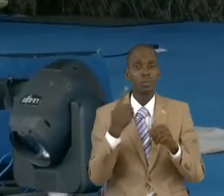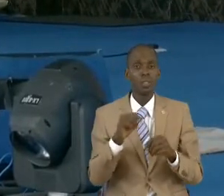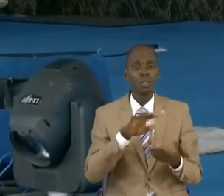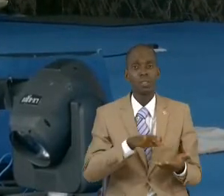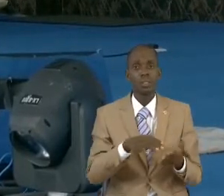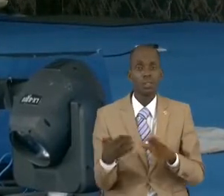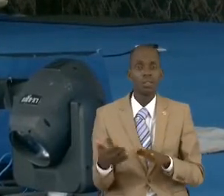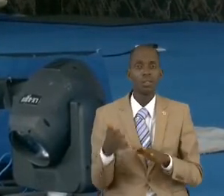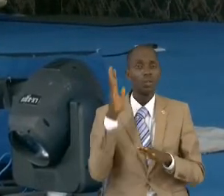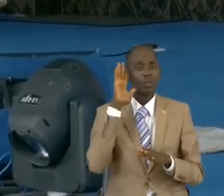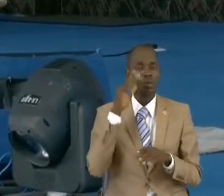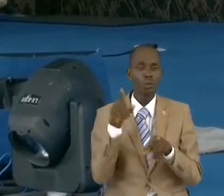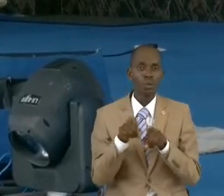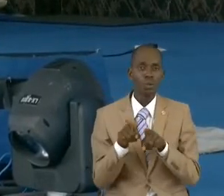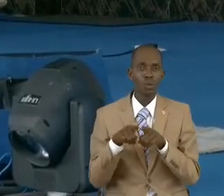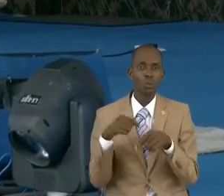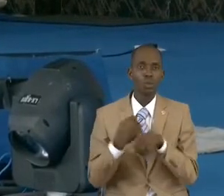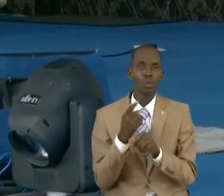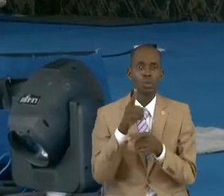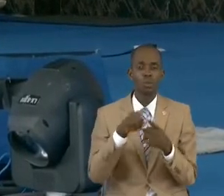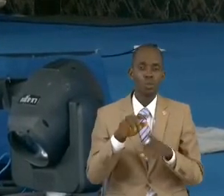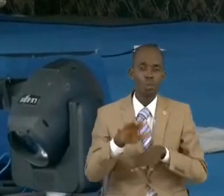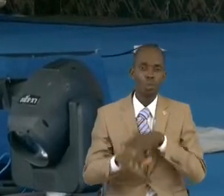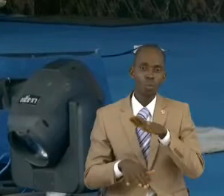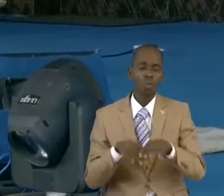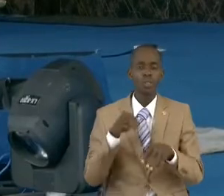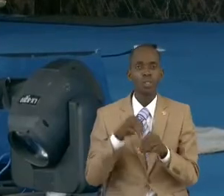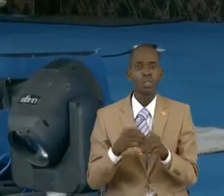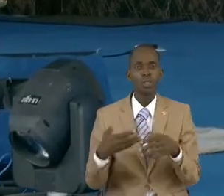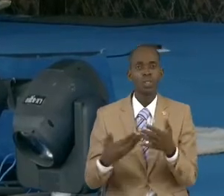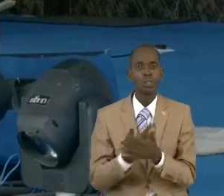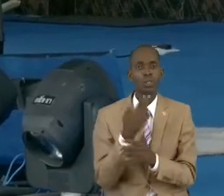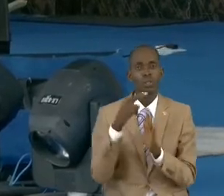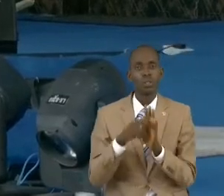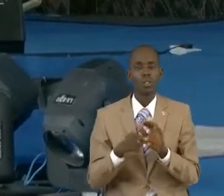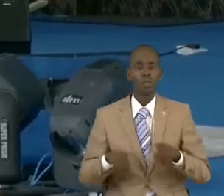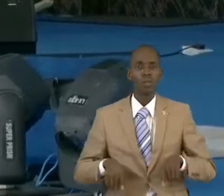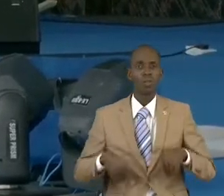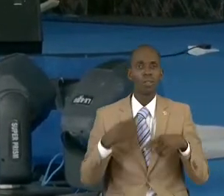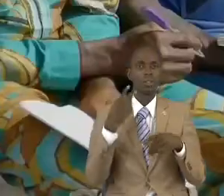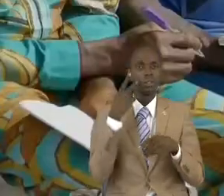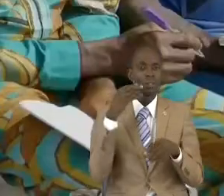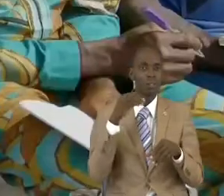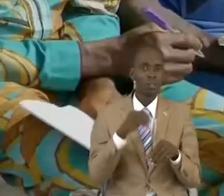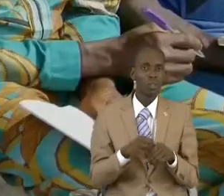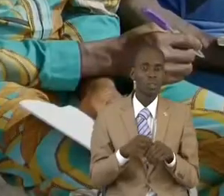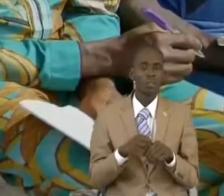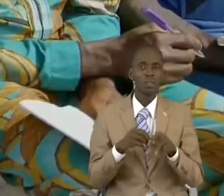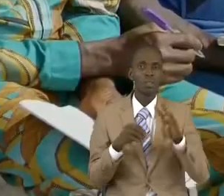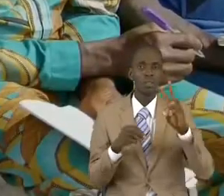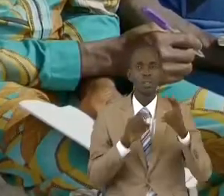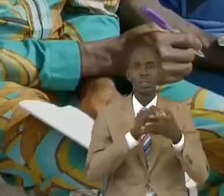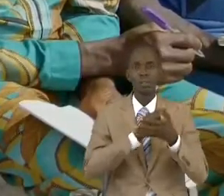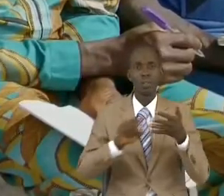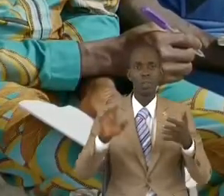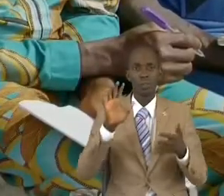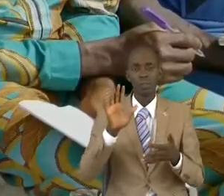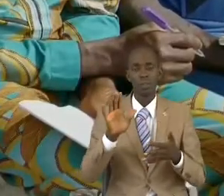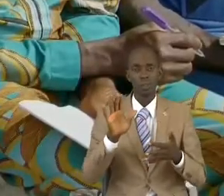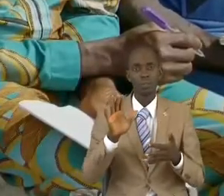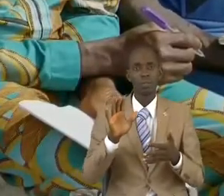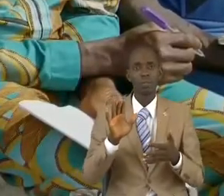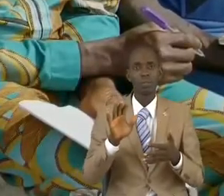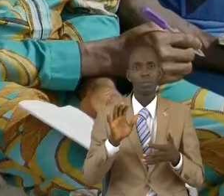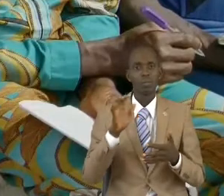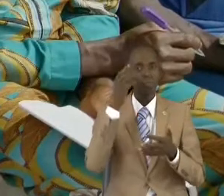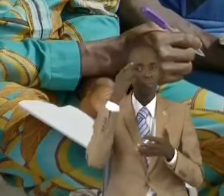walk in newness of life. In verse 5, it says, for if we